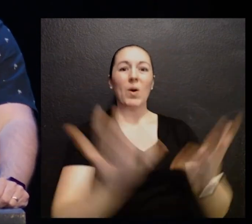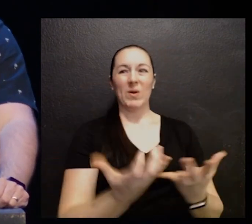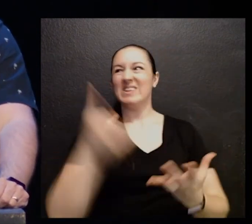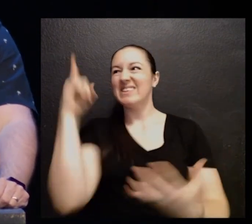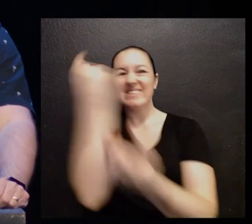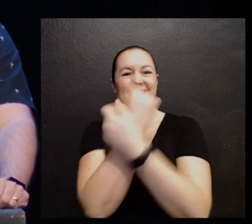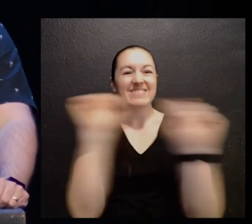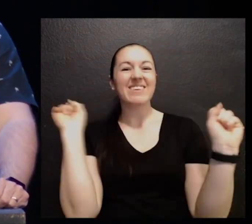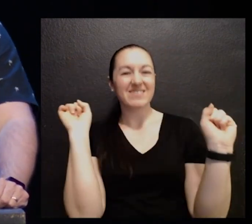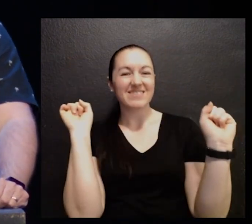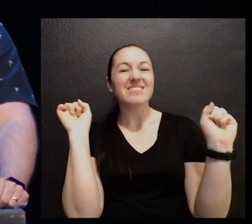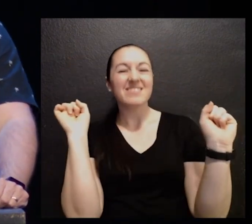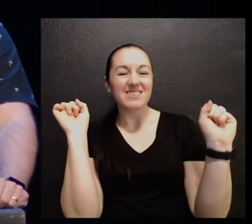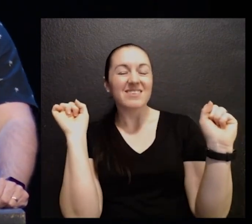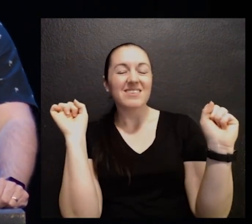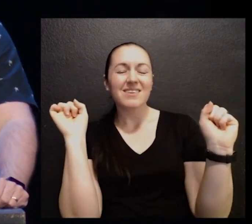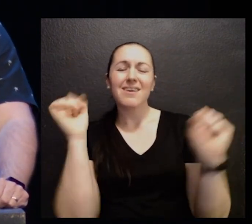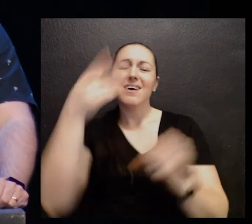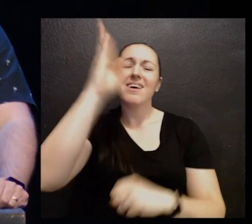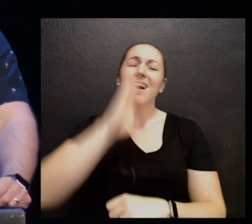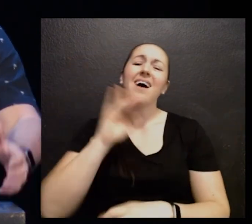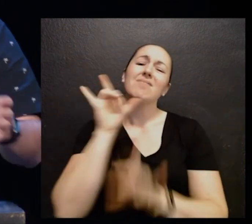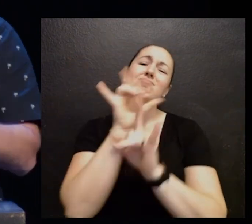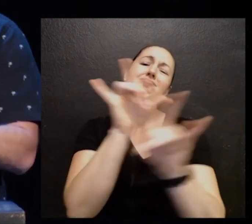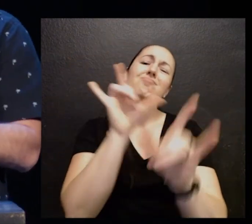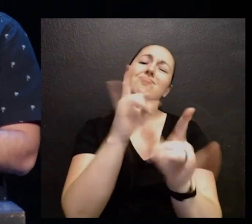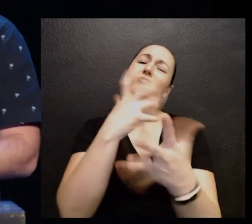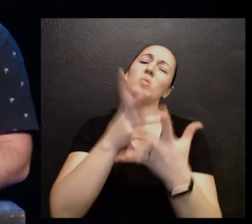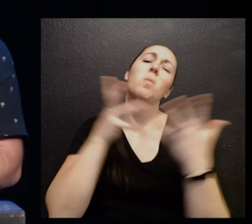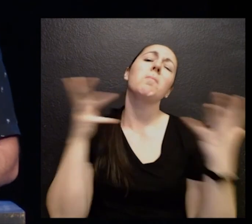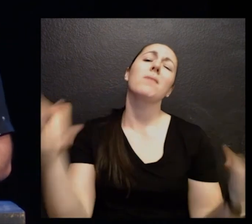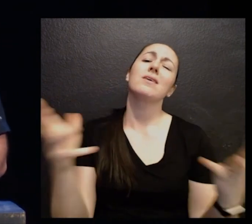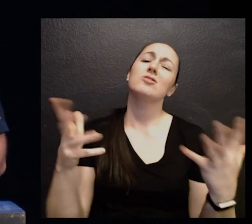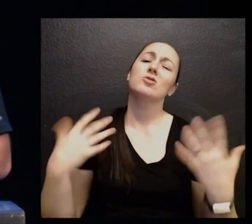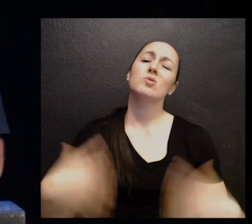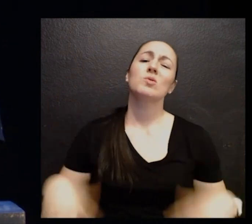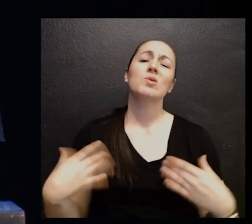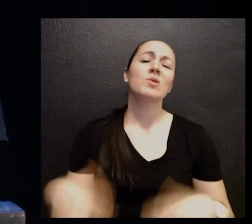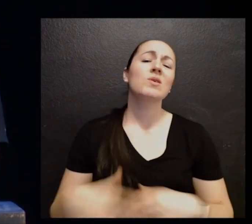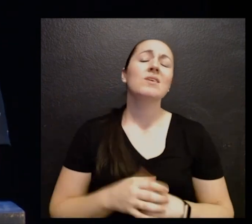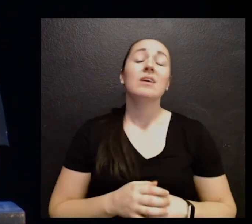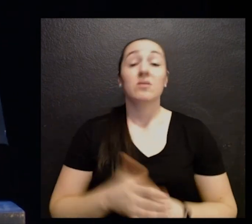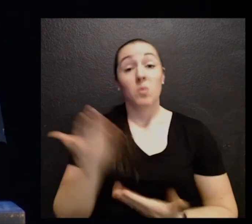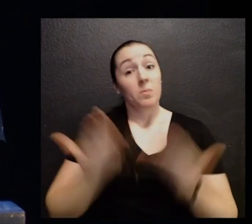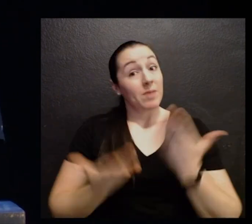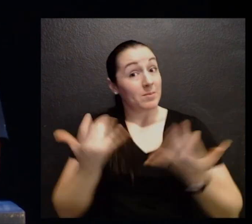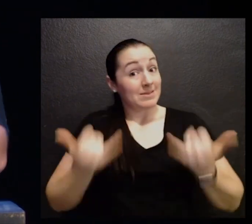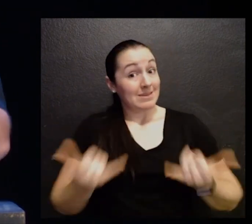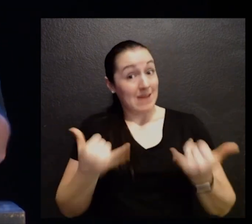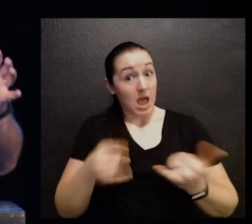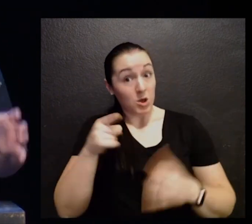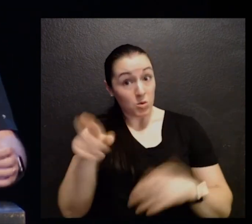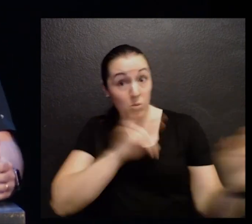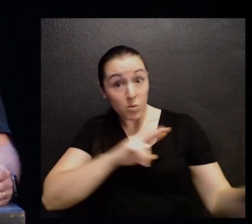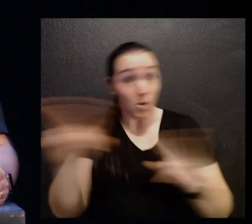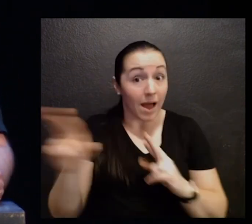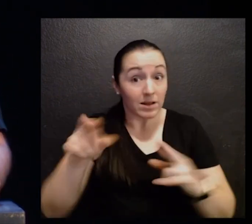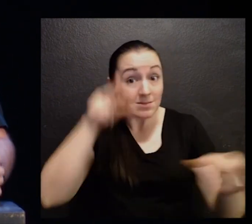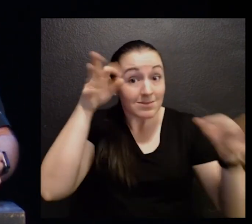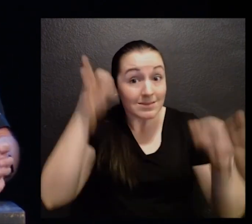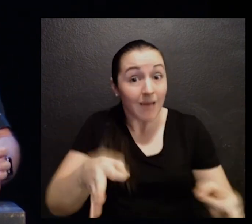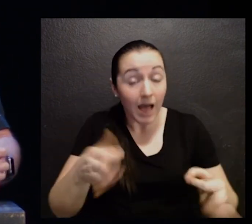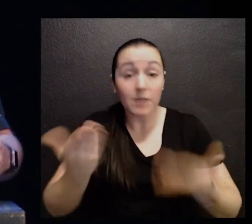you so much. And so maybe today is the day to make that decision. Maybe you've never made that